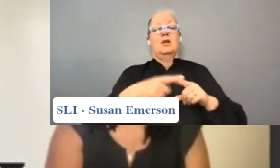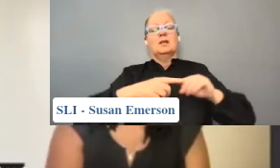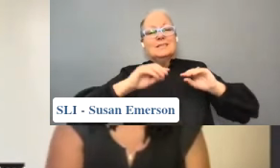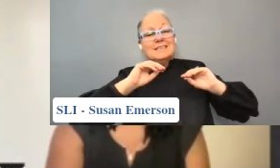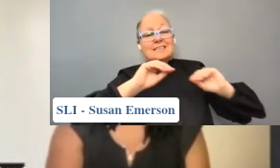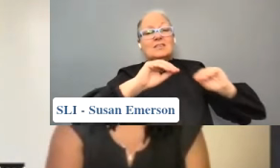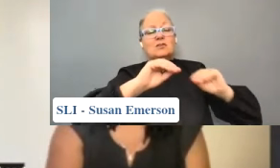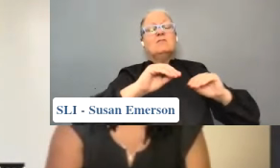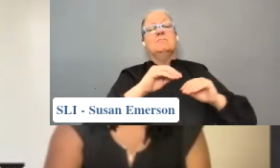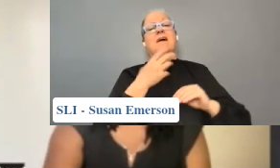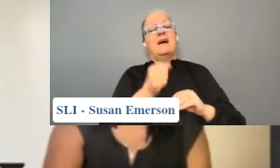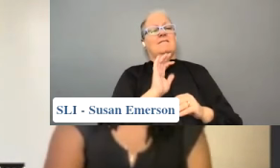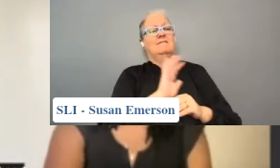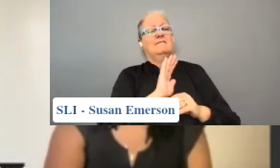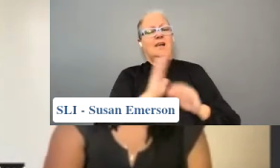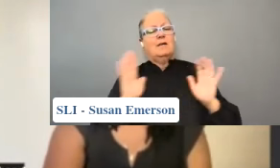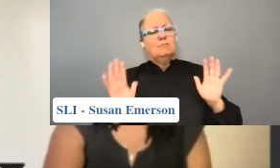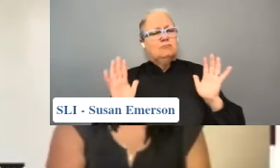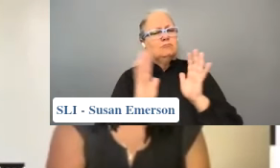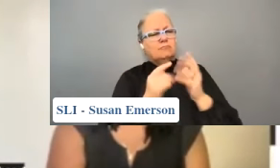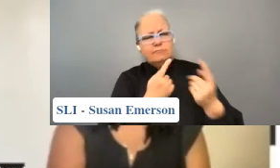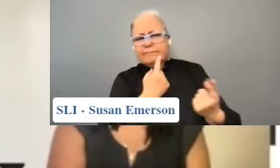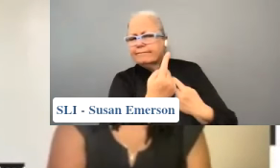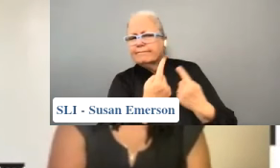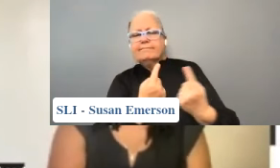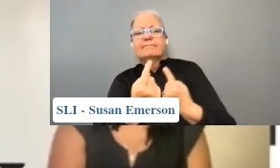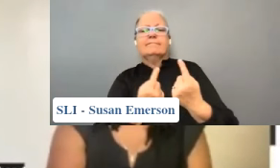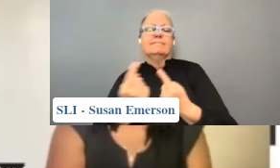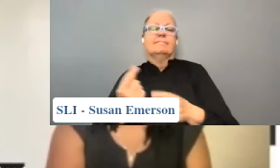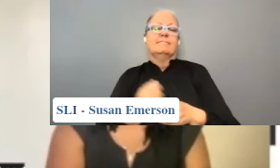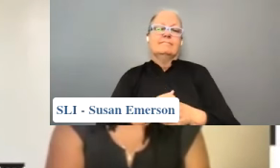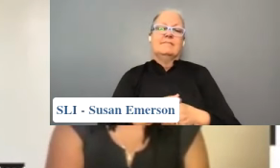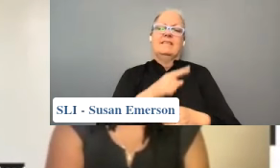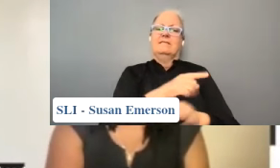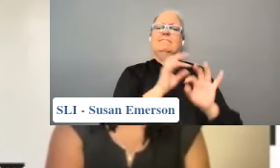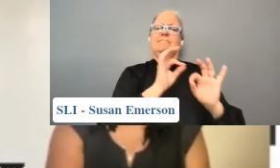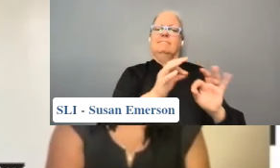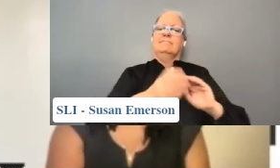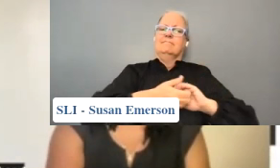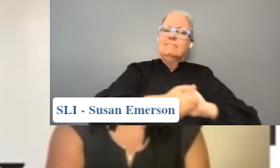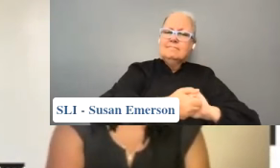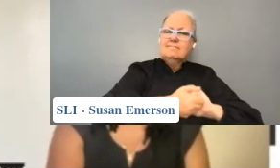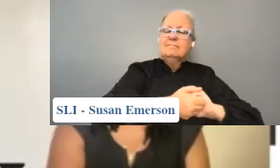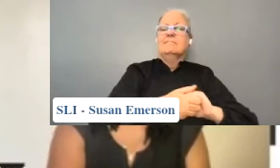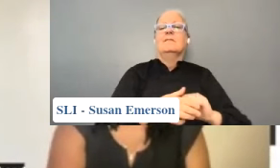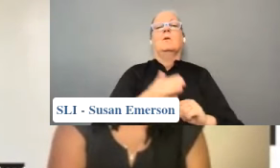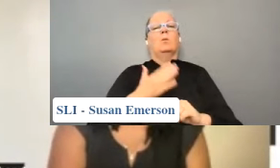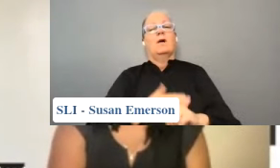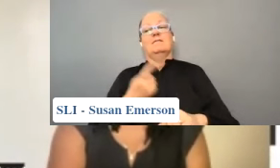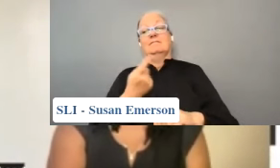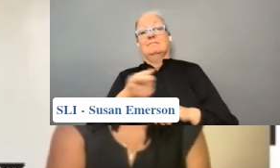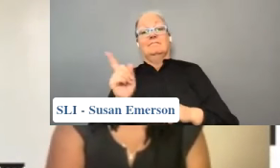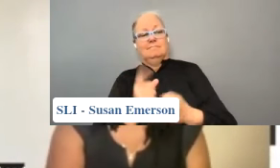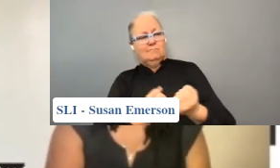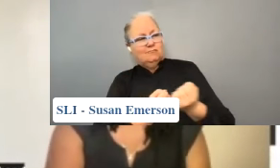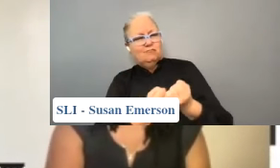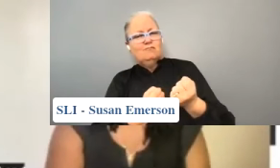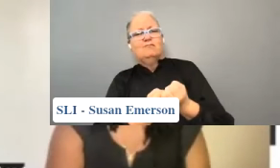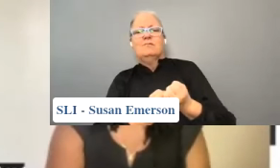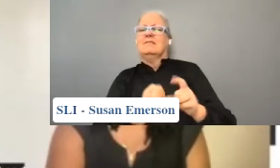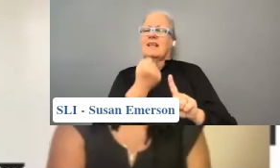them through the pre-collaborative meeting. Sujamujango's holistic and multi-sectoral approach to family strengthening and